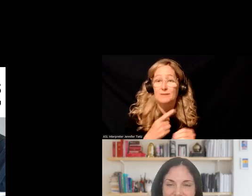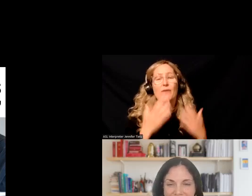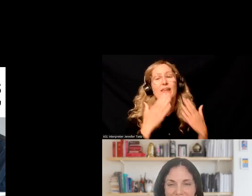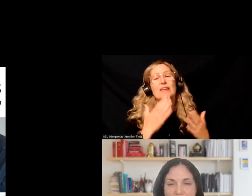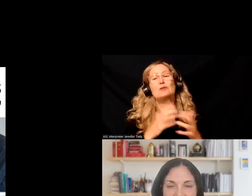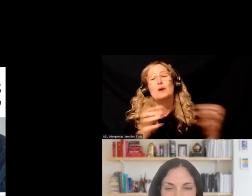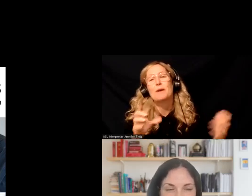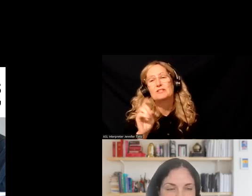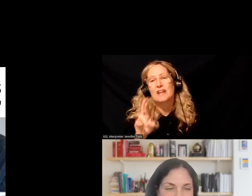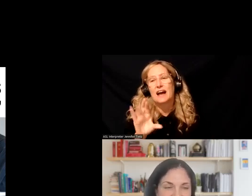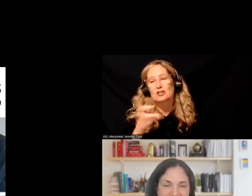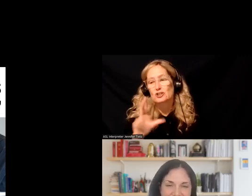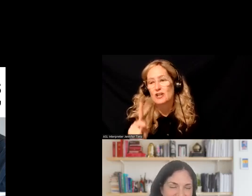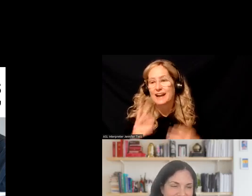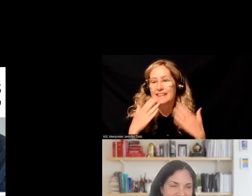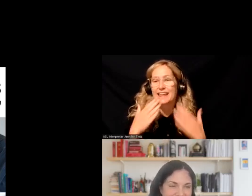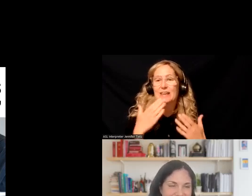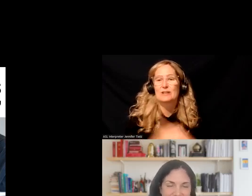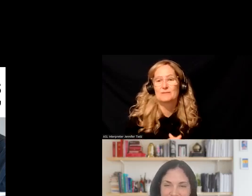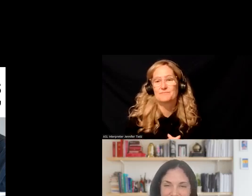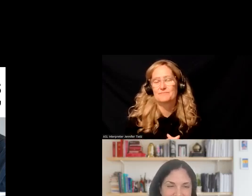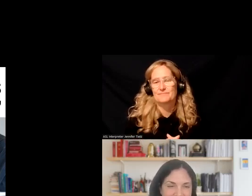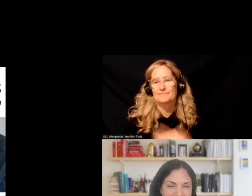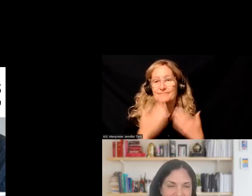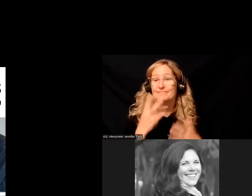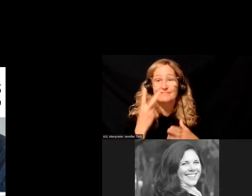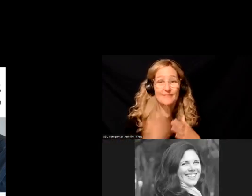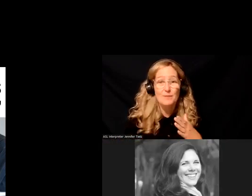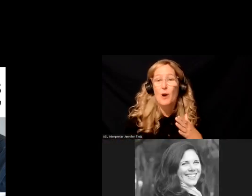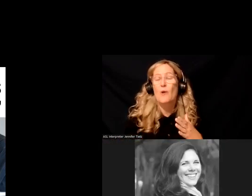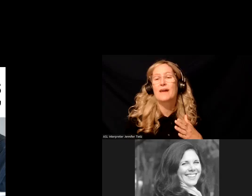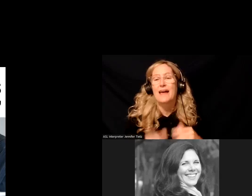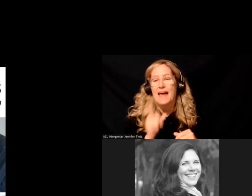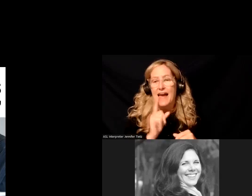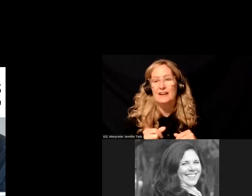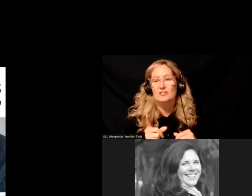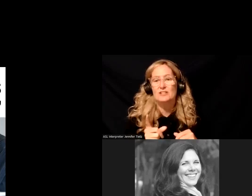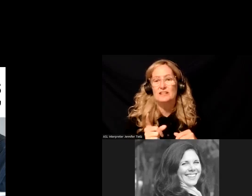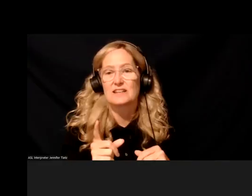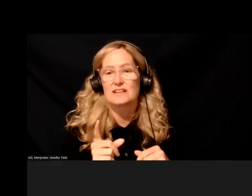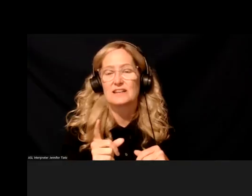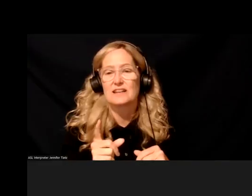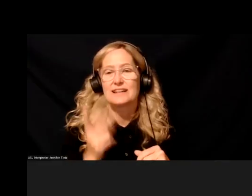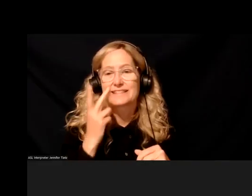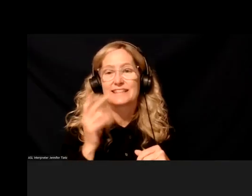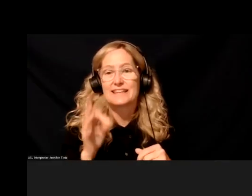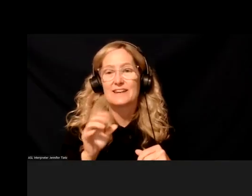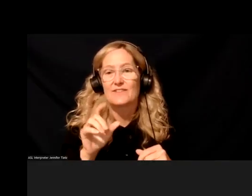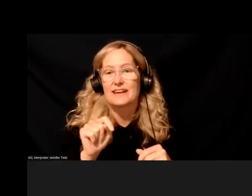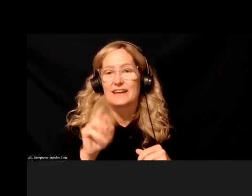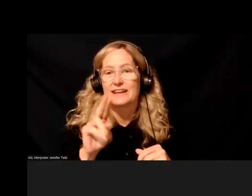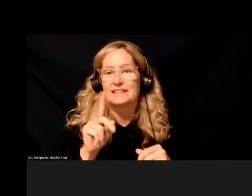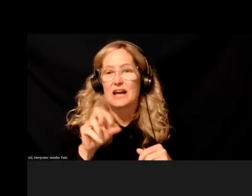Chuck. Thank you. Thank you both. Thank you both. And actually, I'm going to just see if Tundra Miles